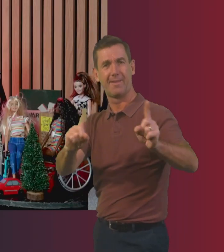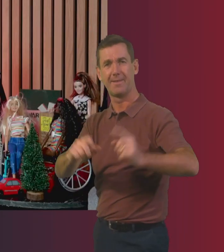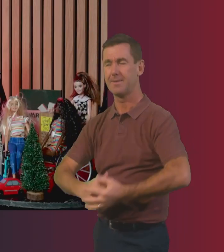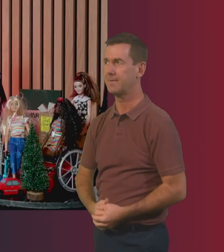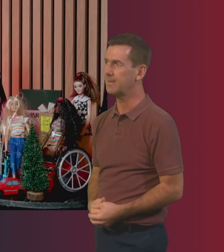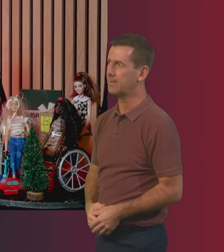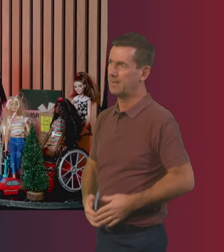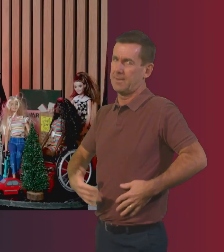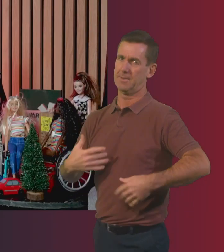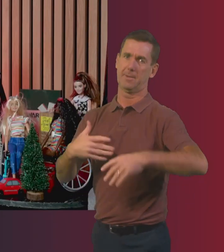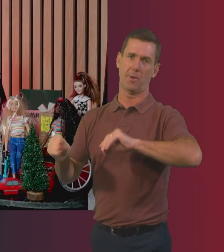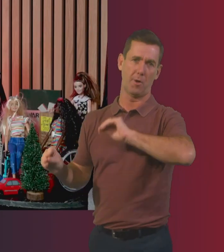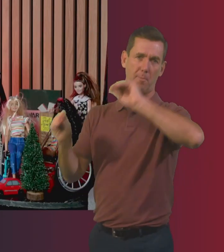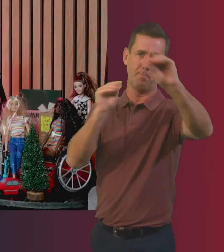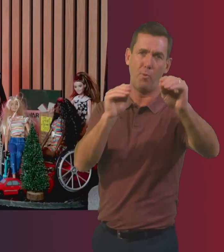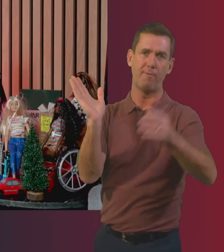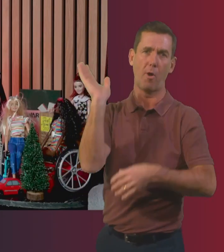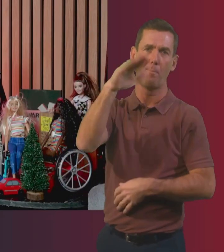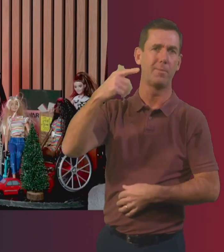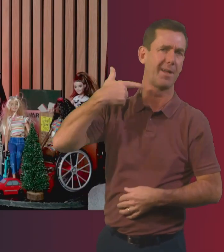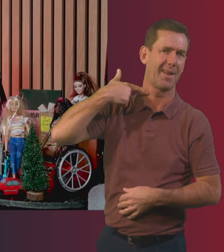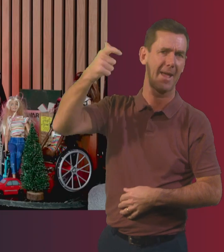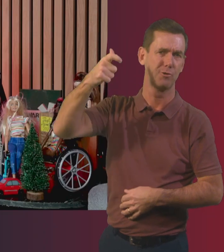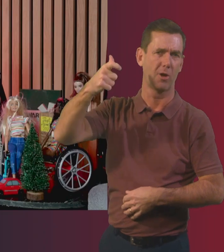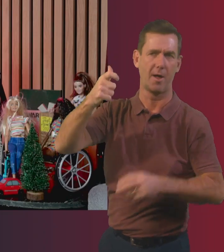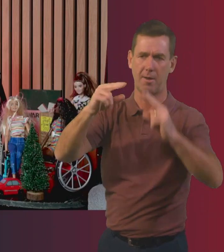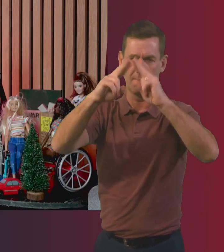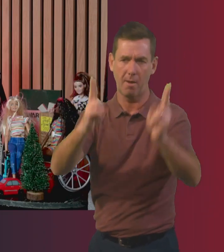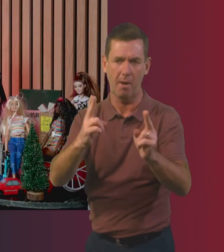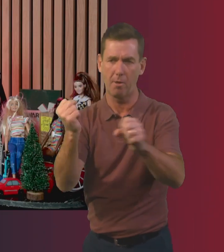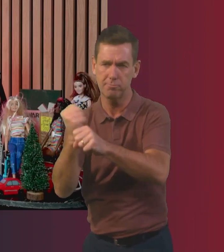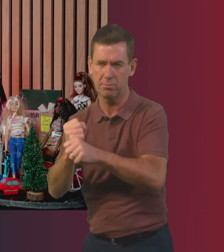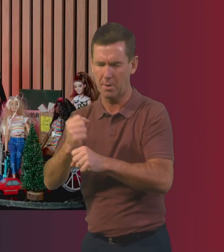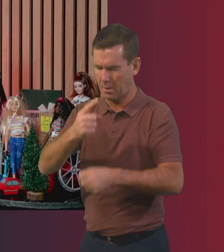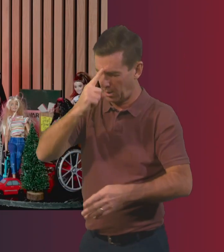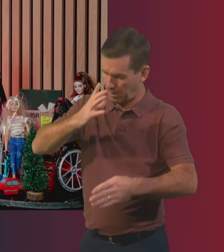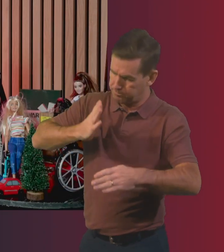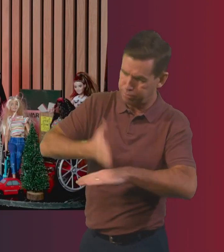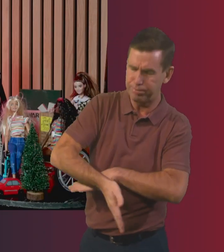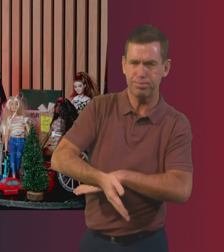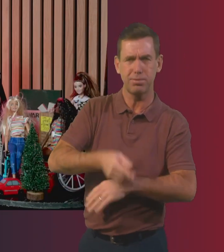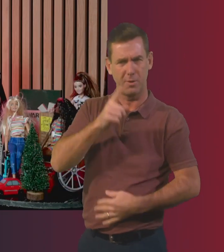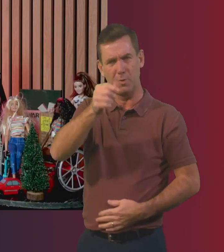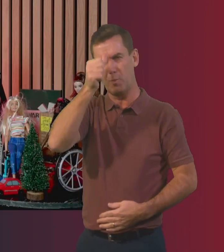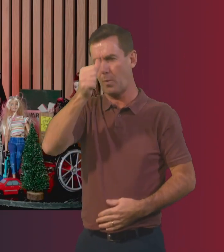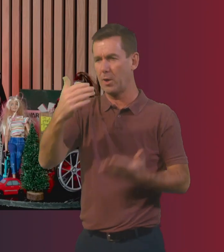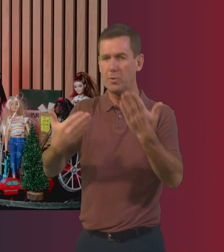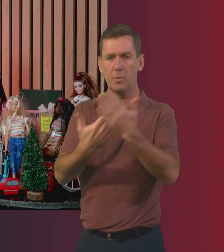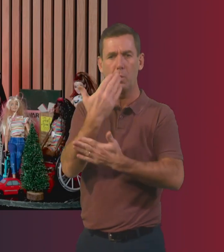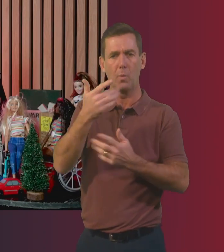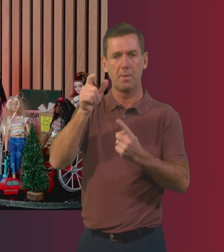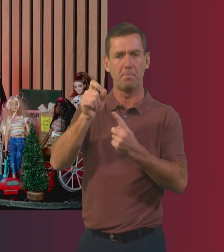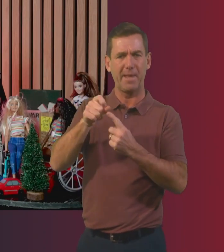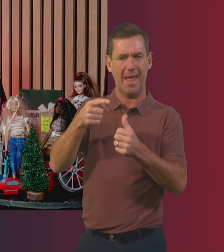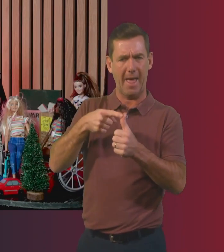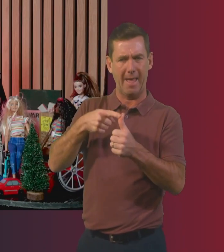the renovation and moving back to Lancashire has just taken over my life. I think just logistically, you know, having a new PA, having